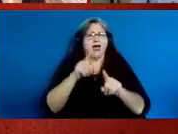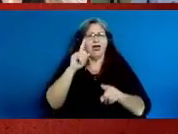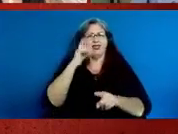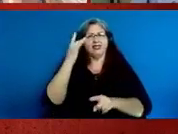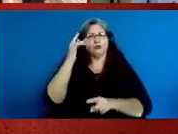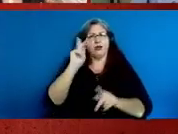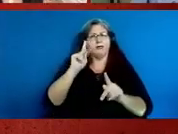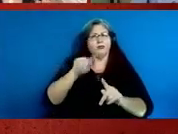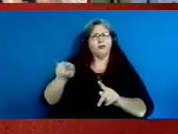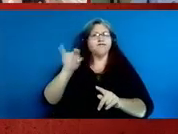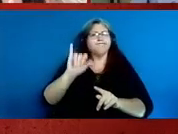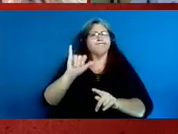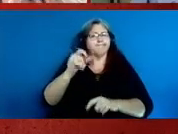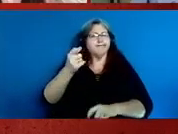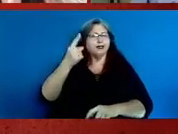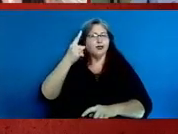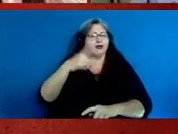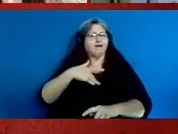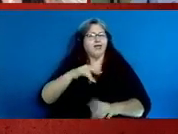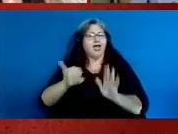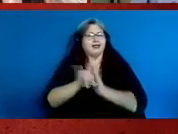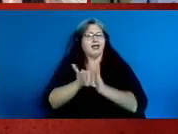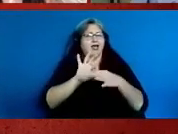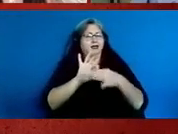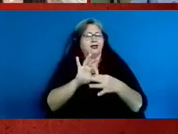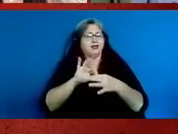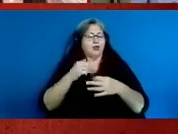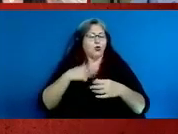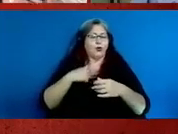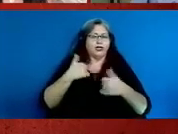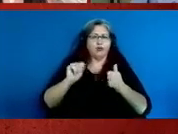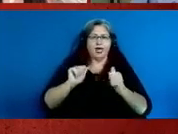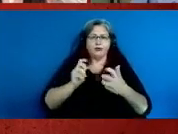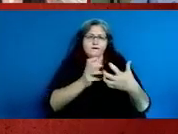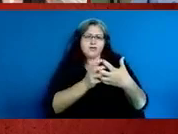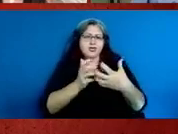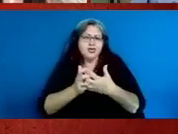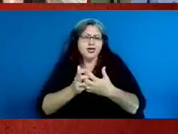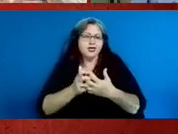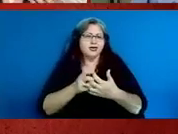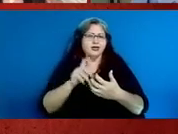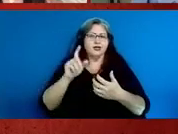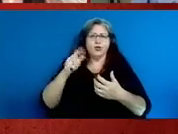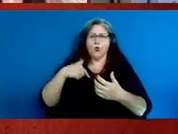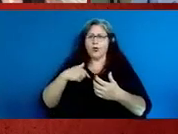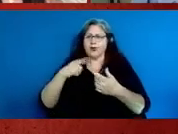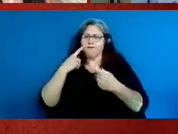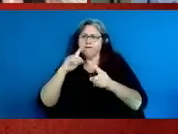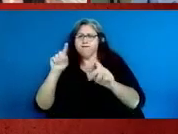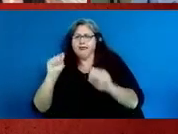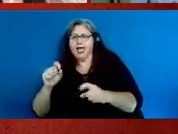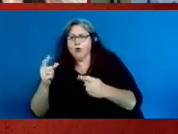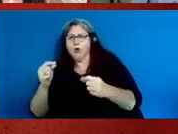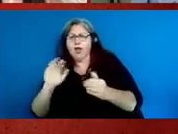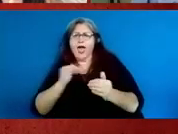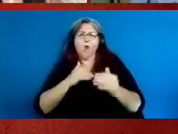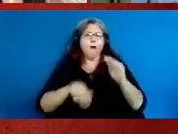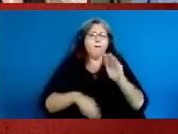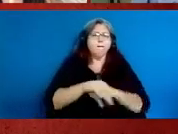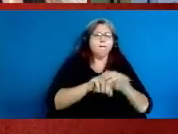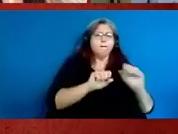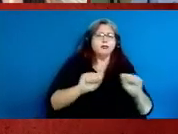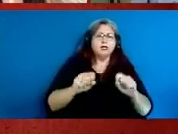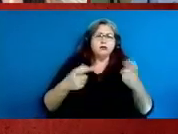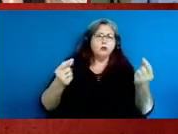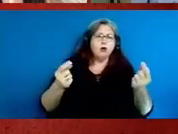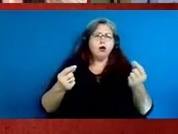her. You know, we're all trying to fit in. We're all trying to figure out what our capabilities are, what our potential is. And